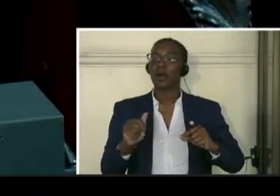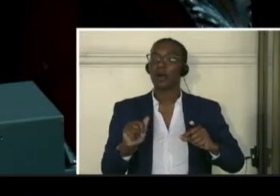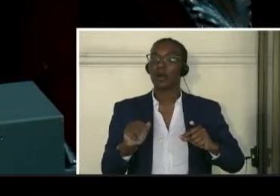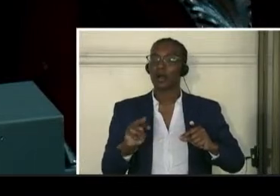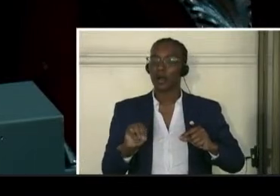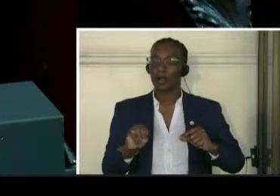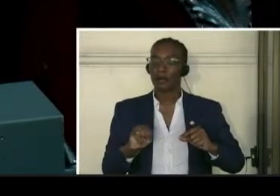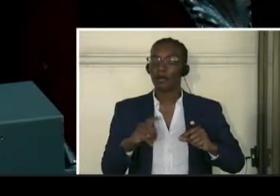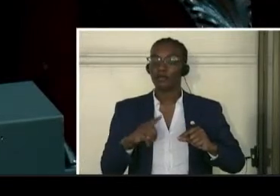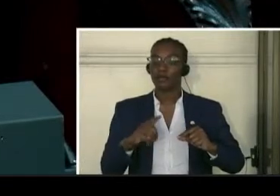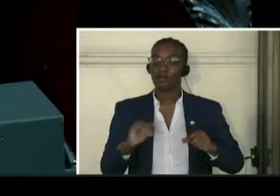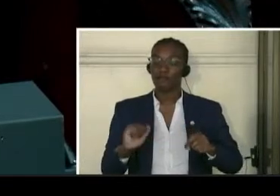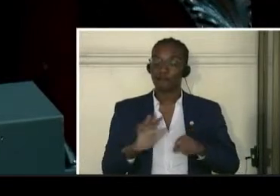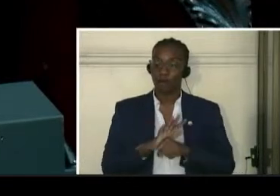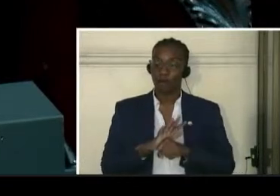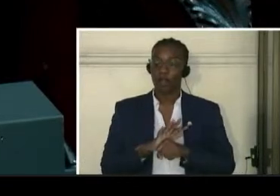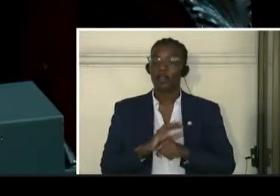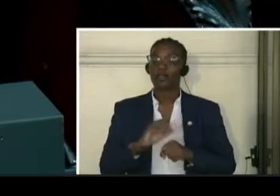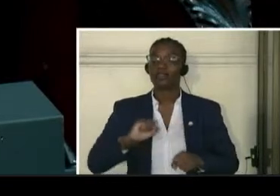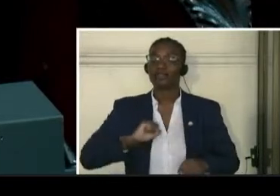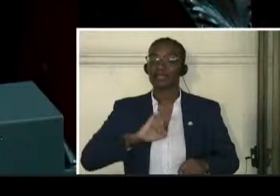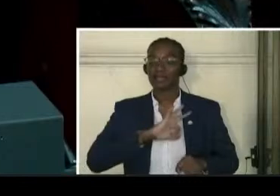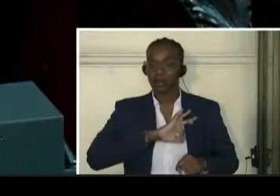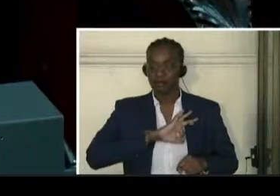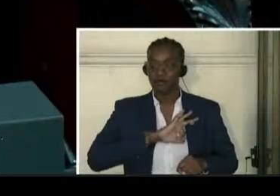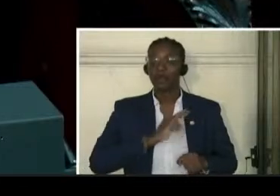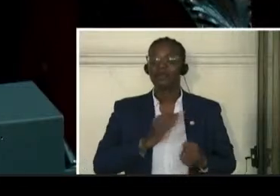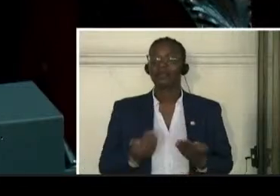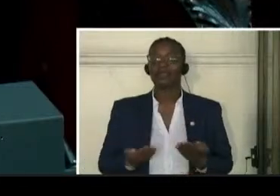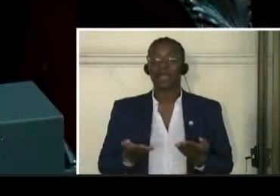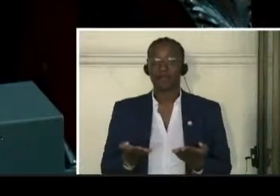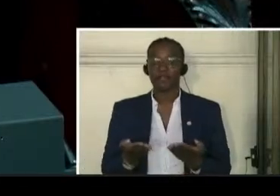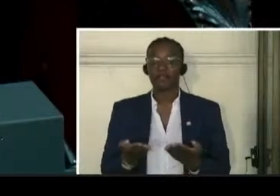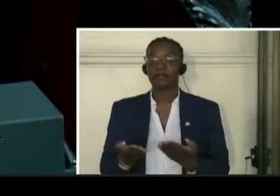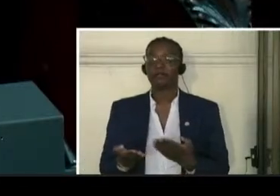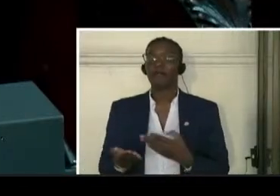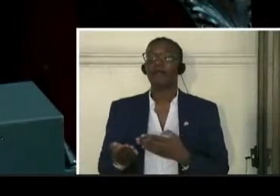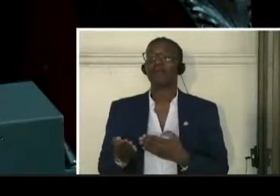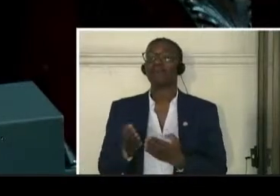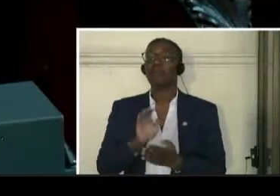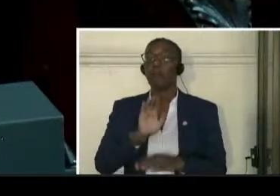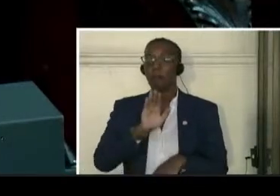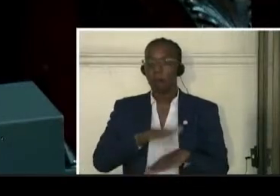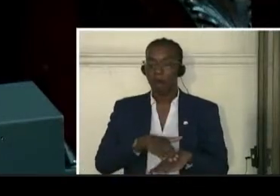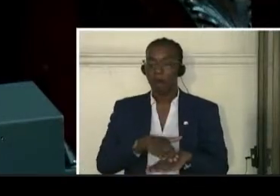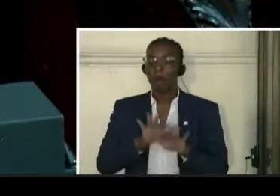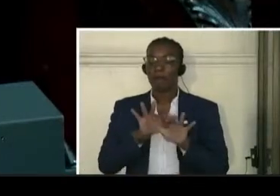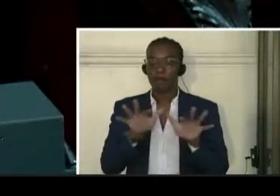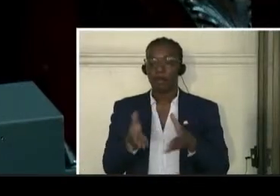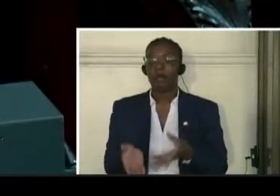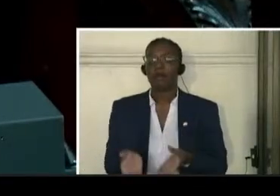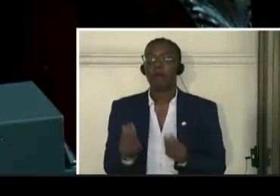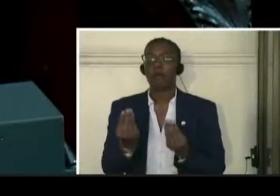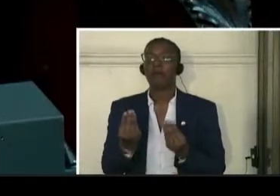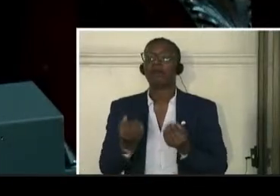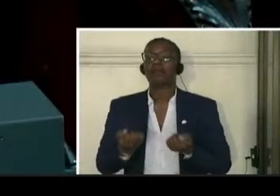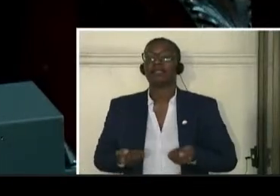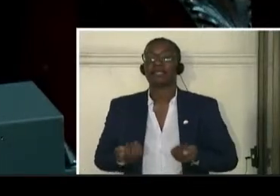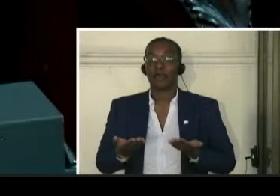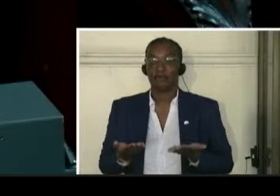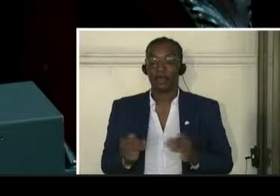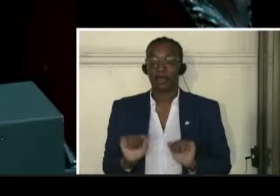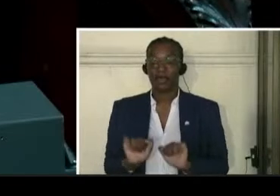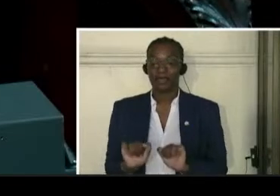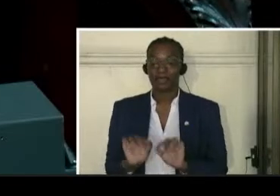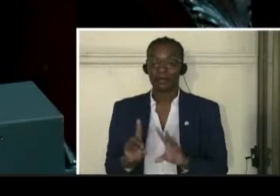staff complement, which will ensure that the service delivery reaches our people at a very fast pace. This department is one of the